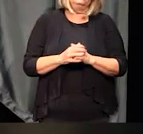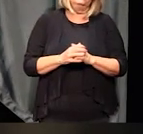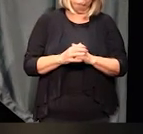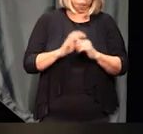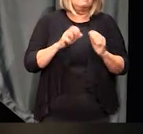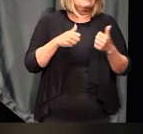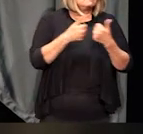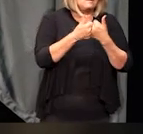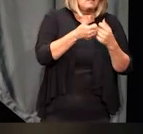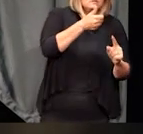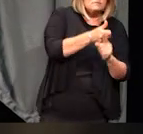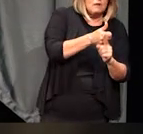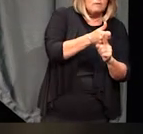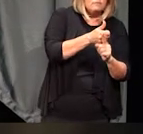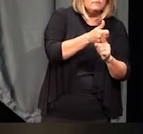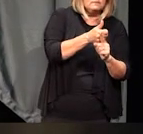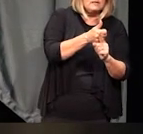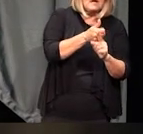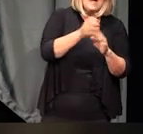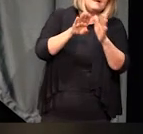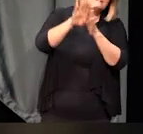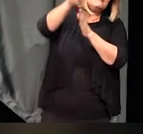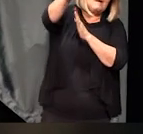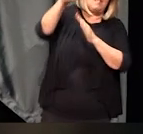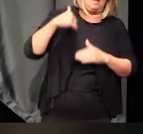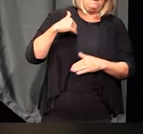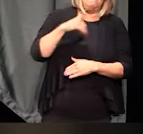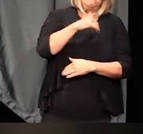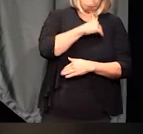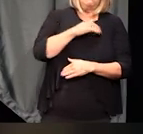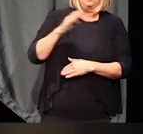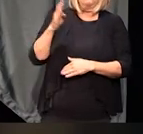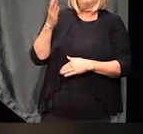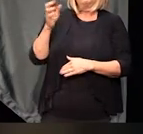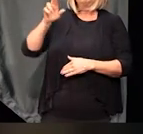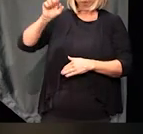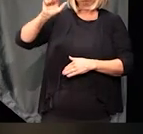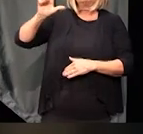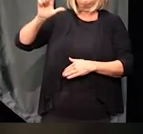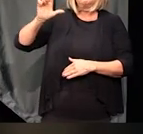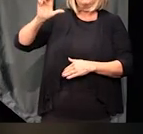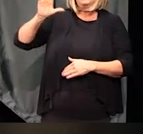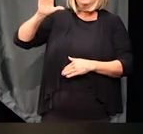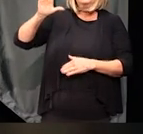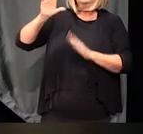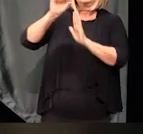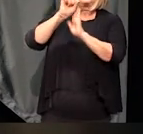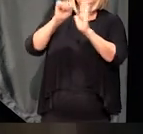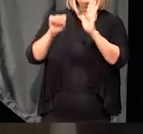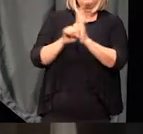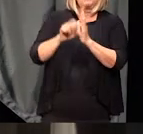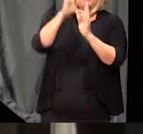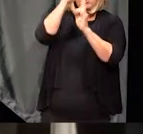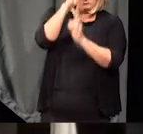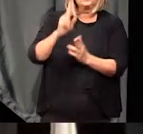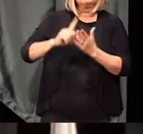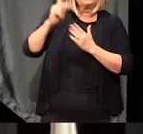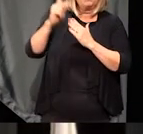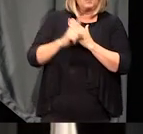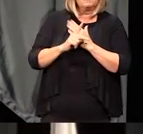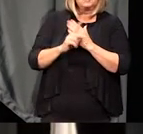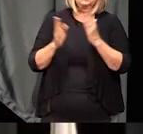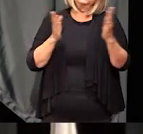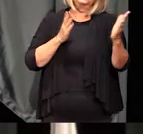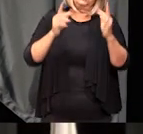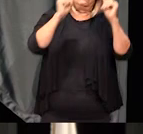She challenged herself and excelled as a member of Bristol's Commonwealth Honors Program,